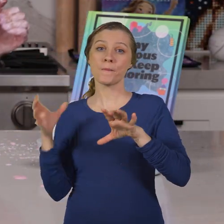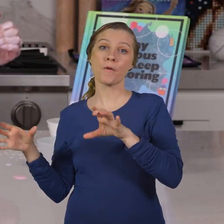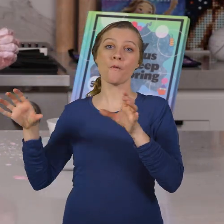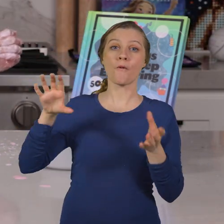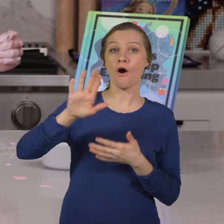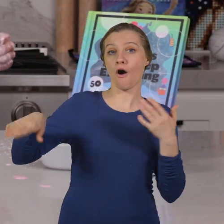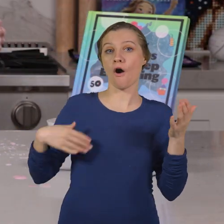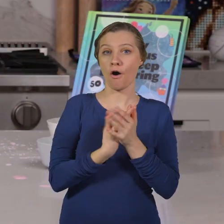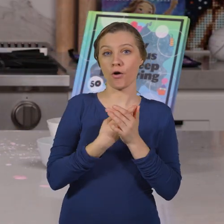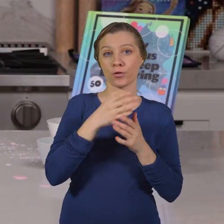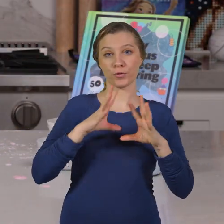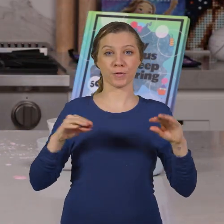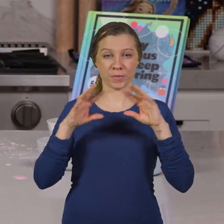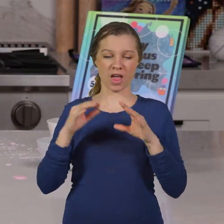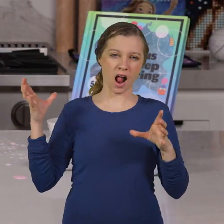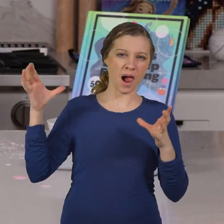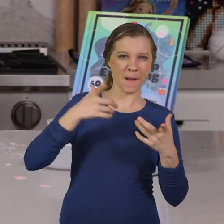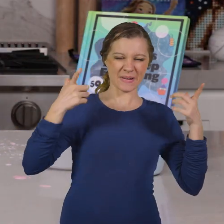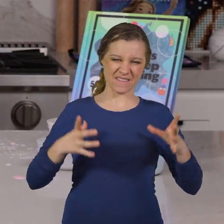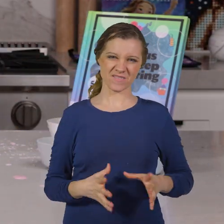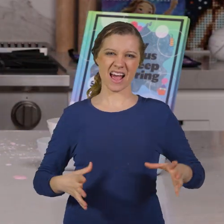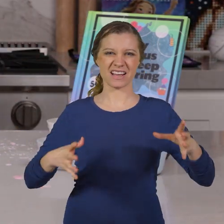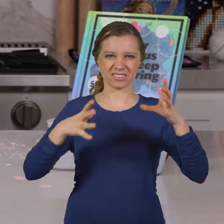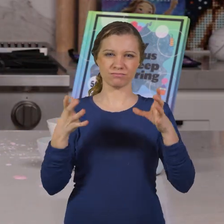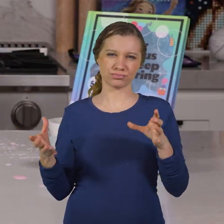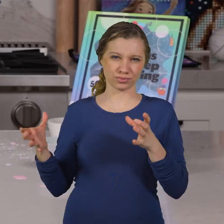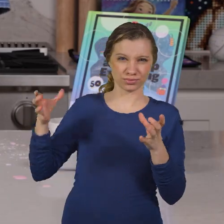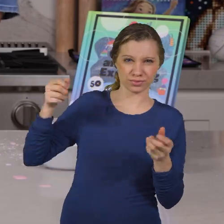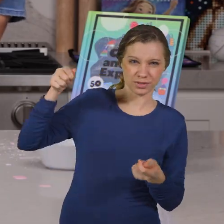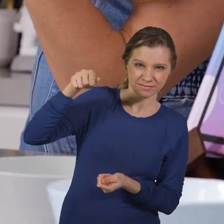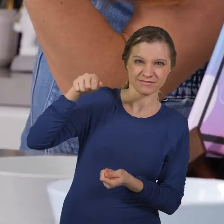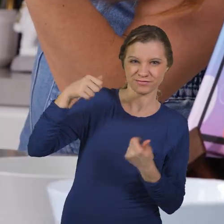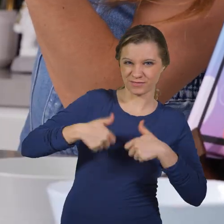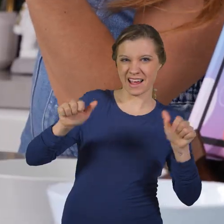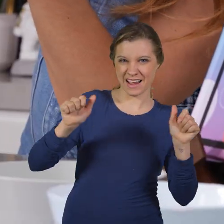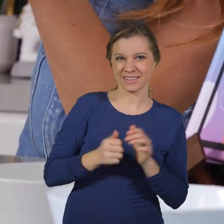of our oobleck into this big vase. We're gonna try.